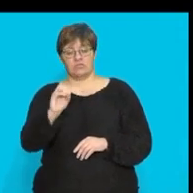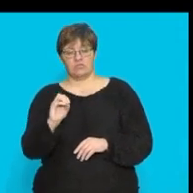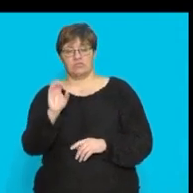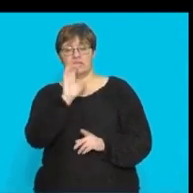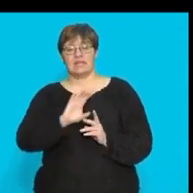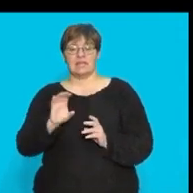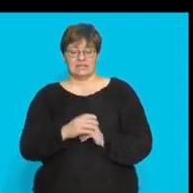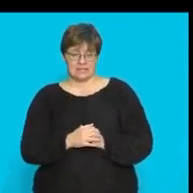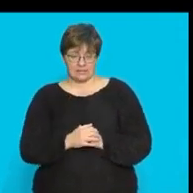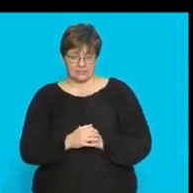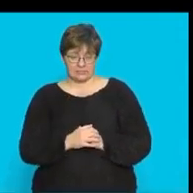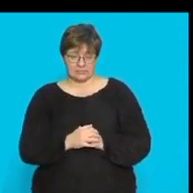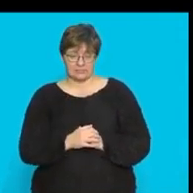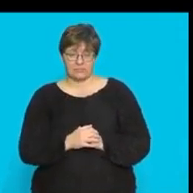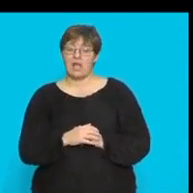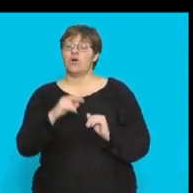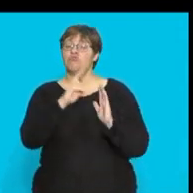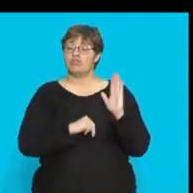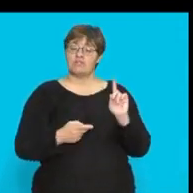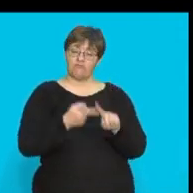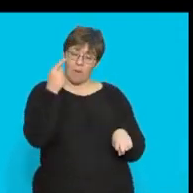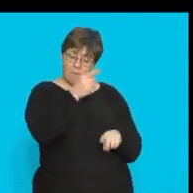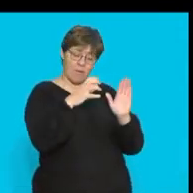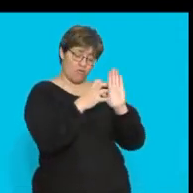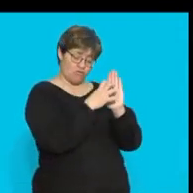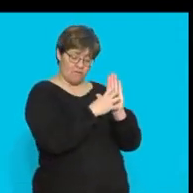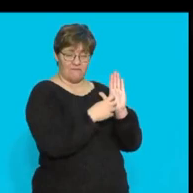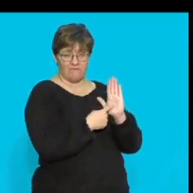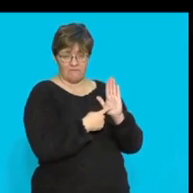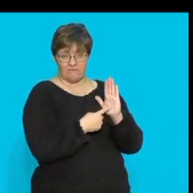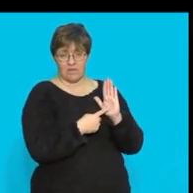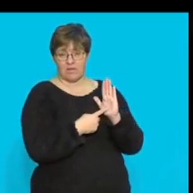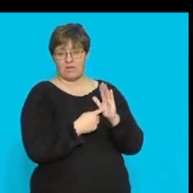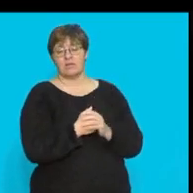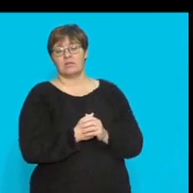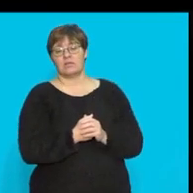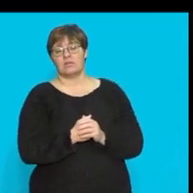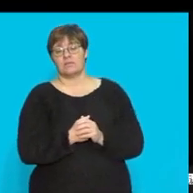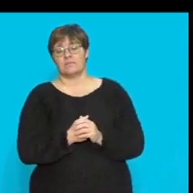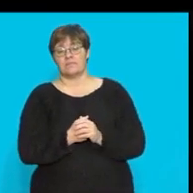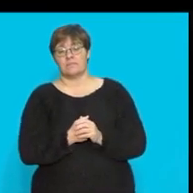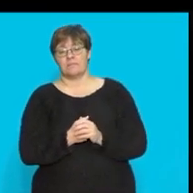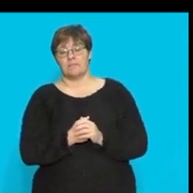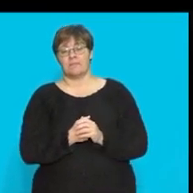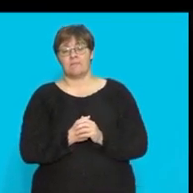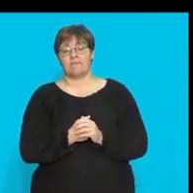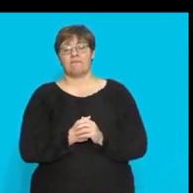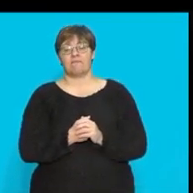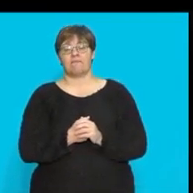500. Read from your graph. It was backwards this time. All